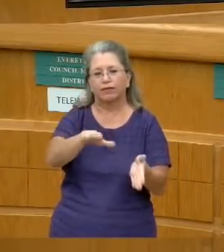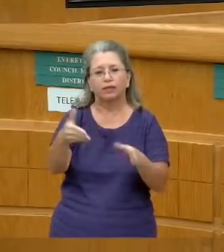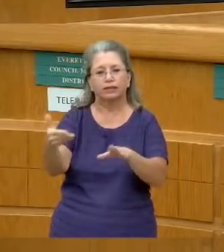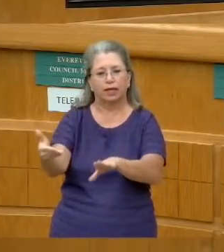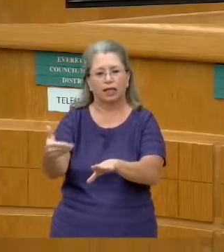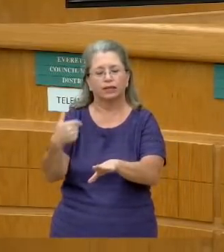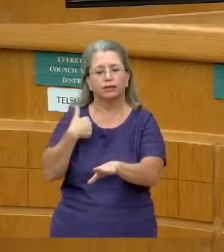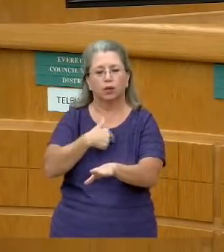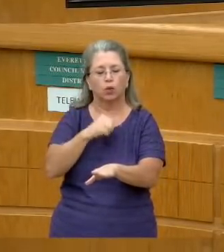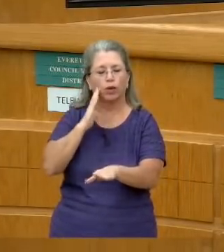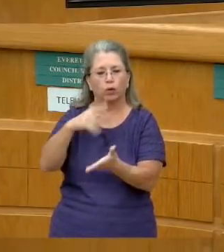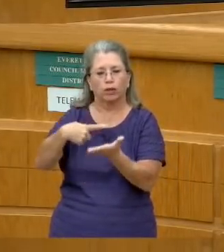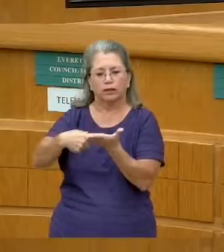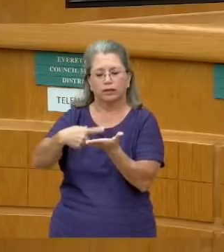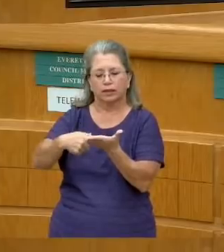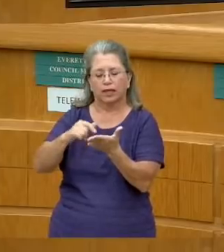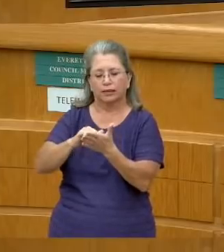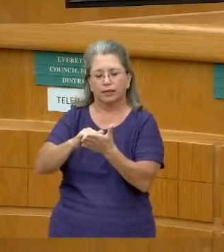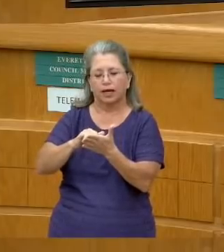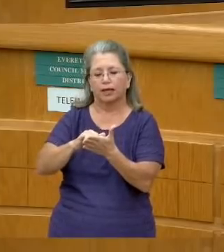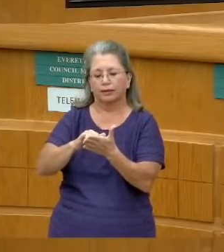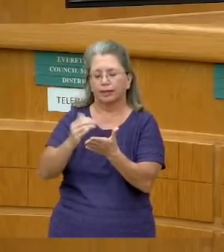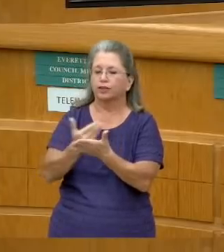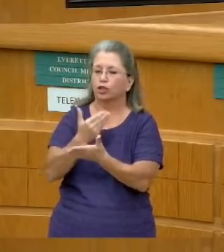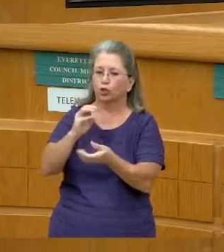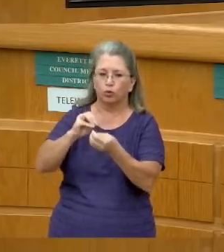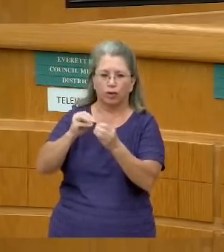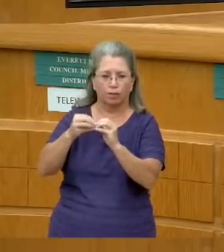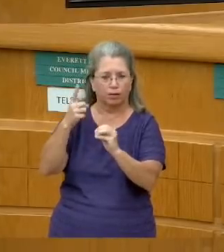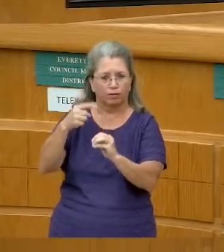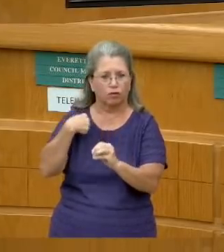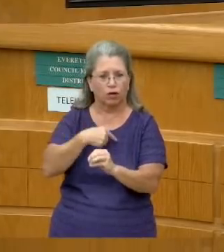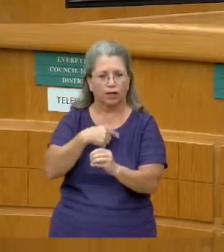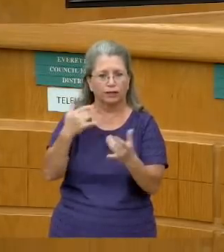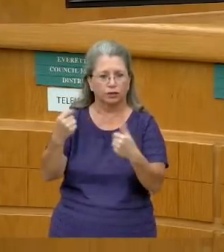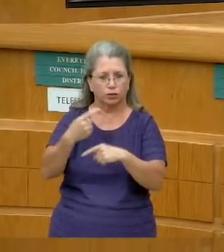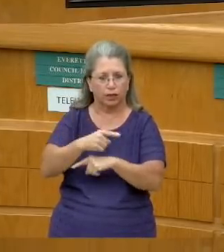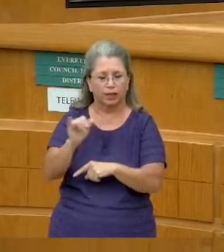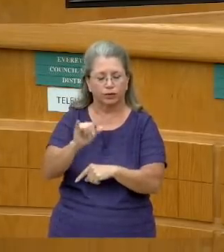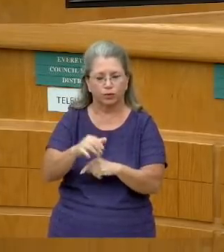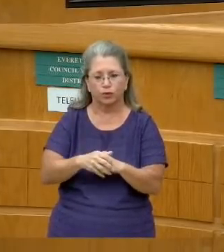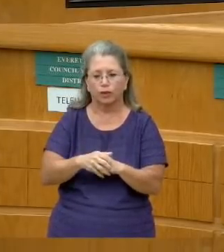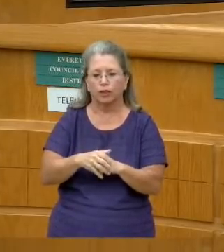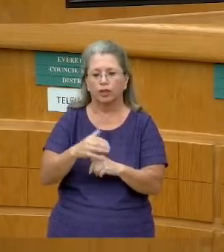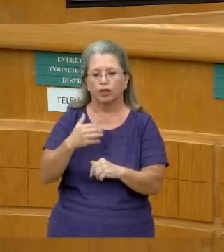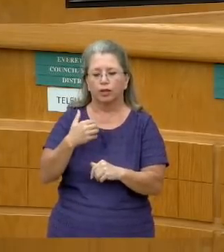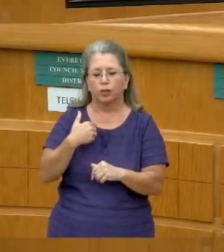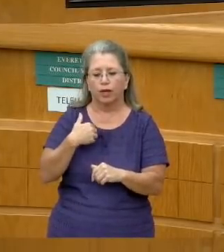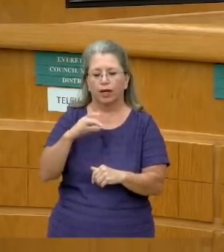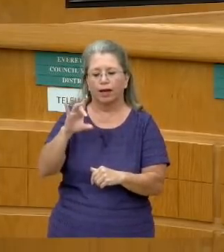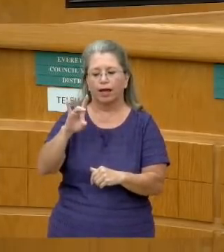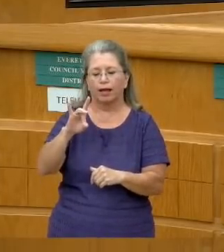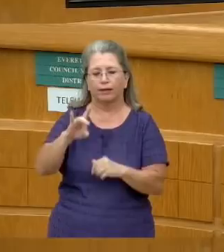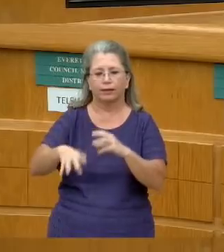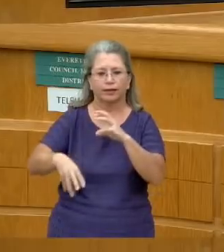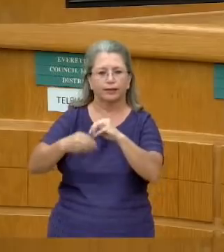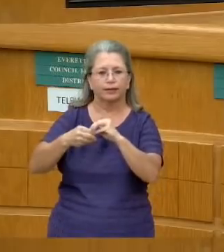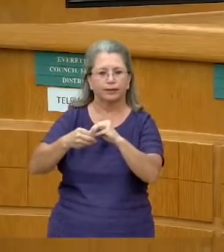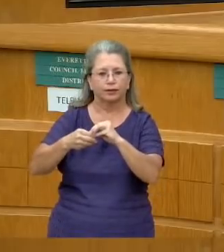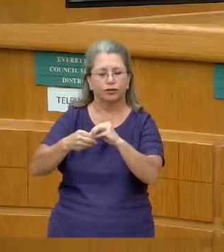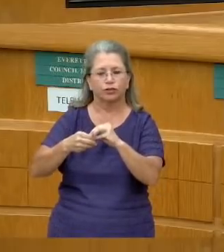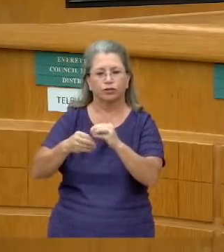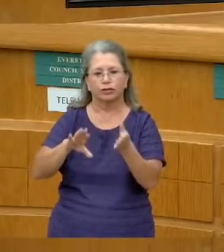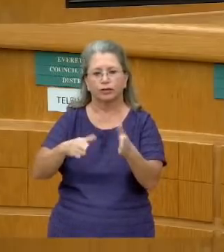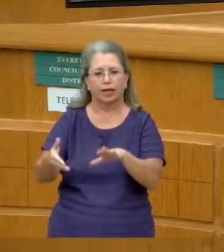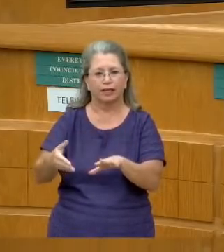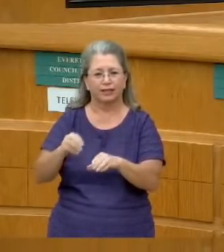more about because that's a new statistic as well for us today. We had 8 additional deaths, and that's an all-time high for one